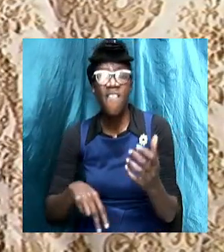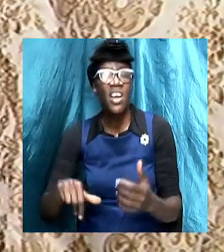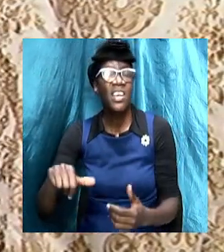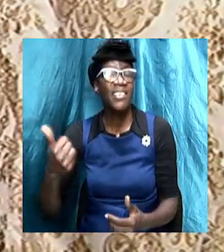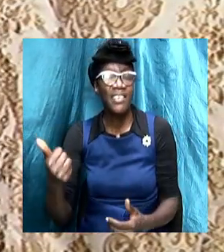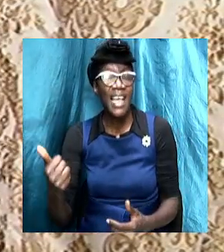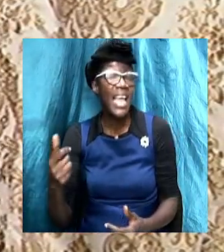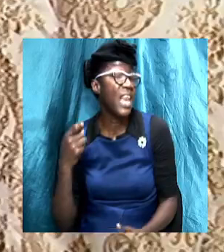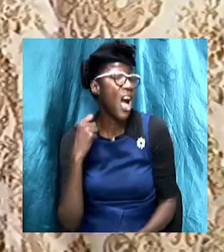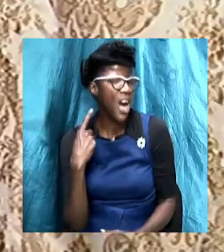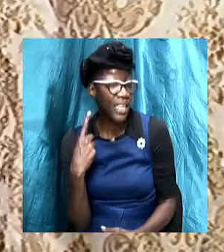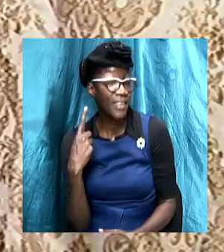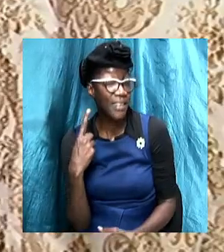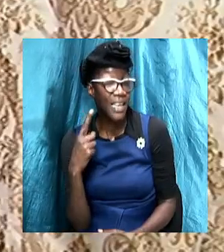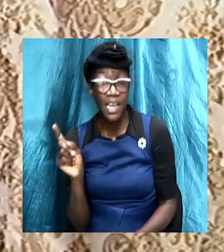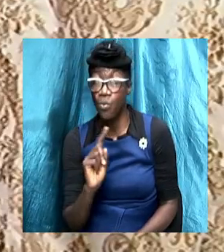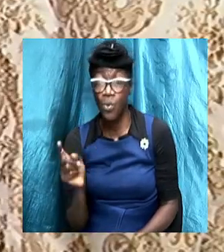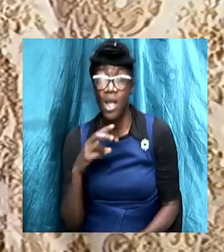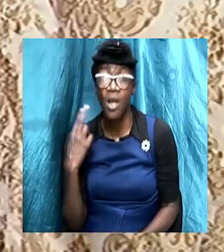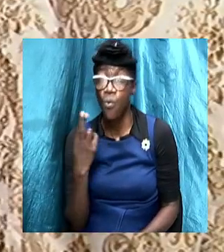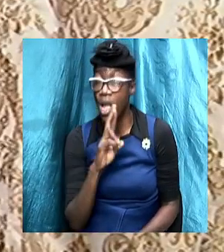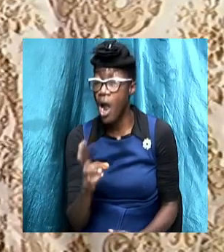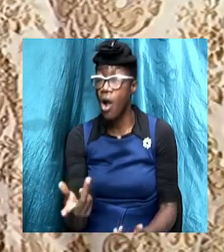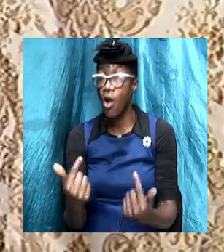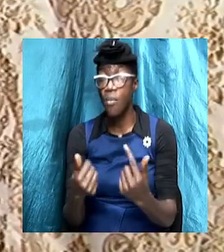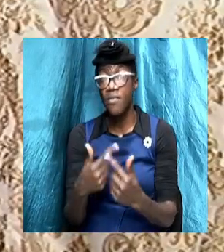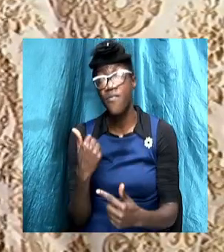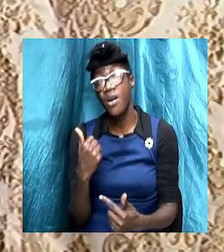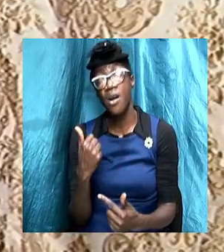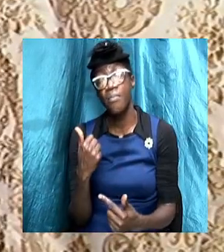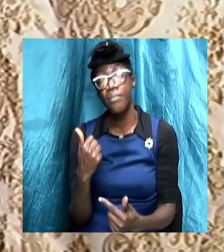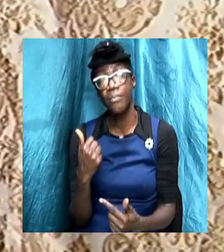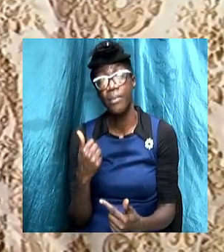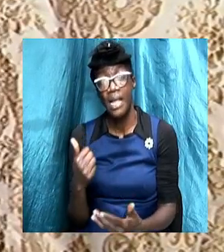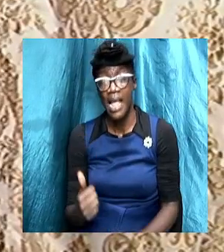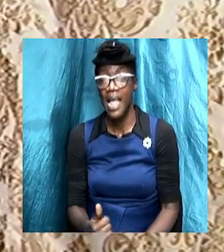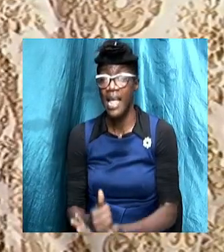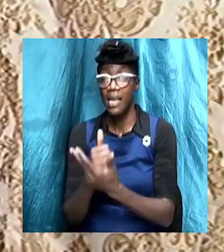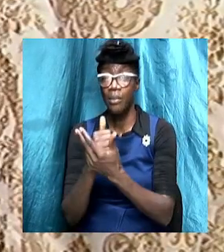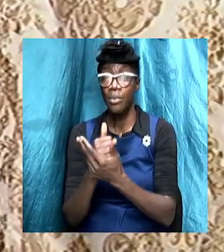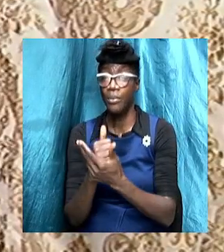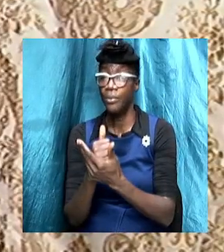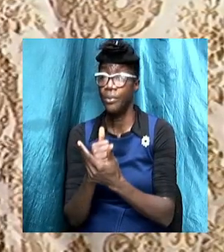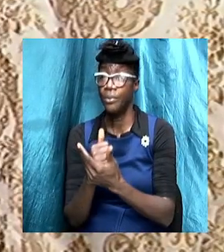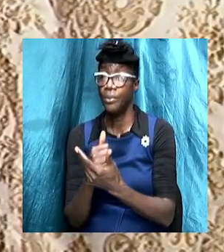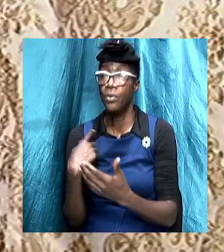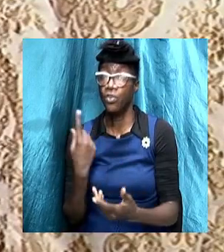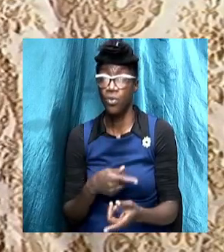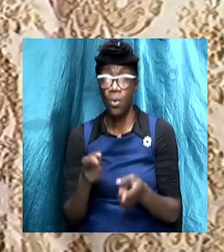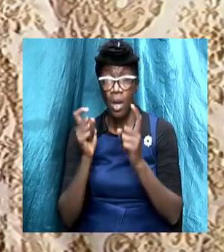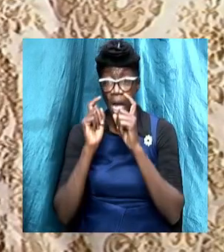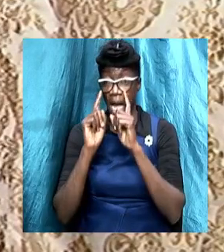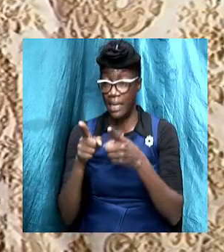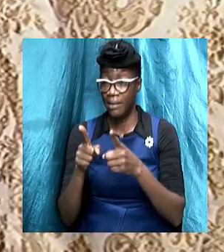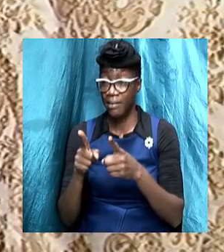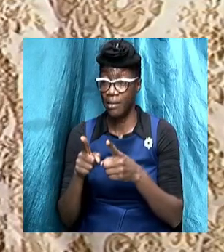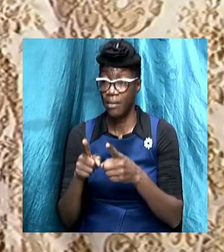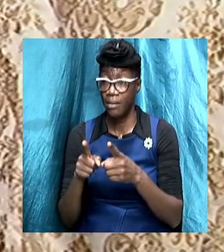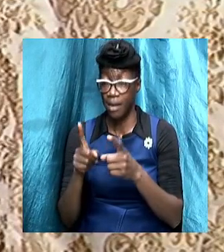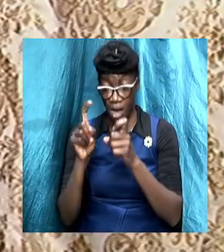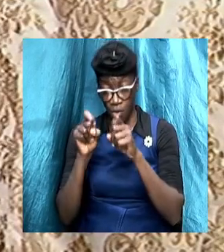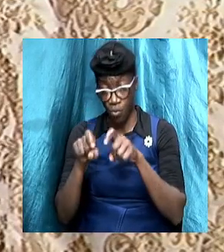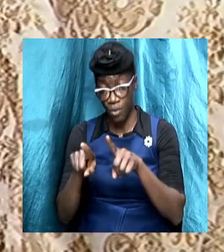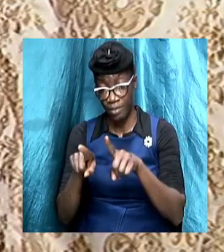understanding where we are coming from help us to answer a particular question.